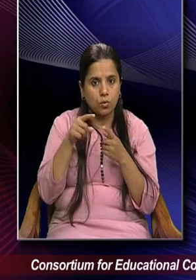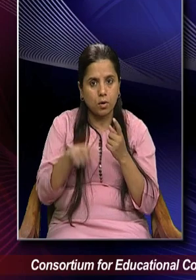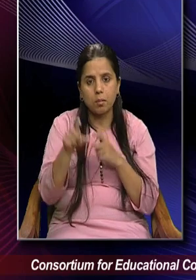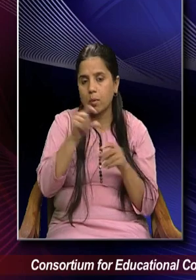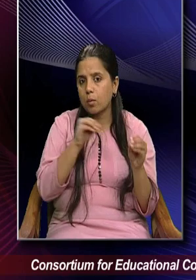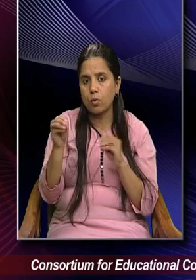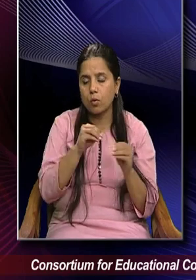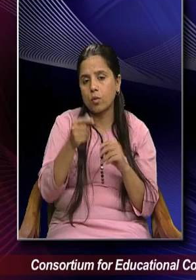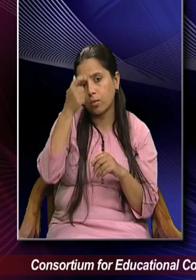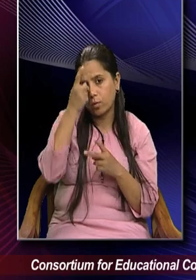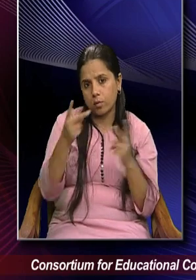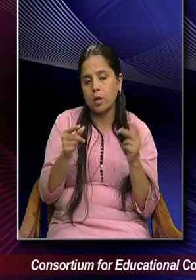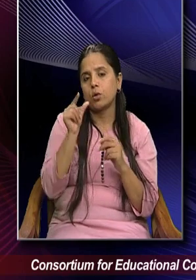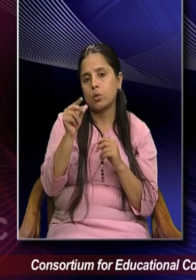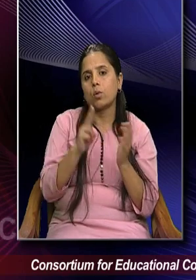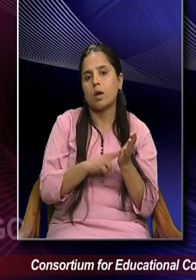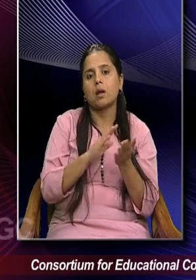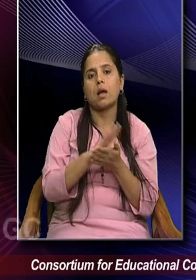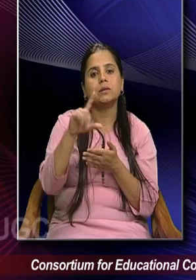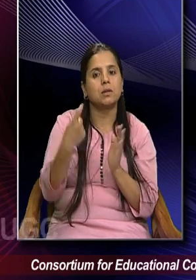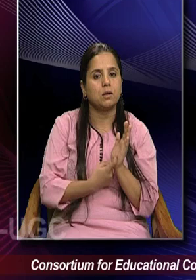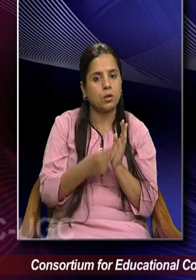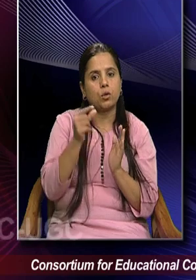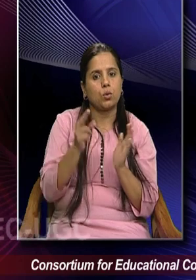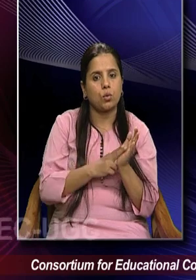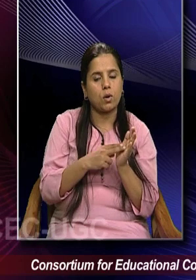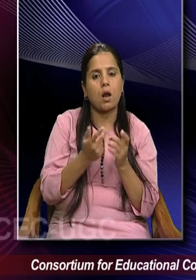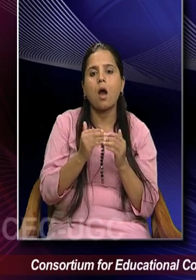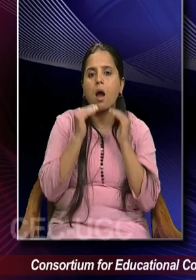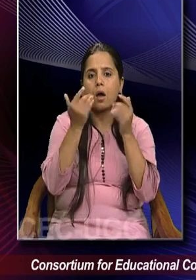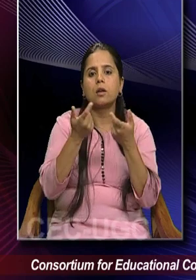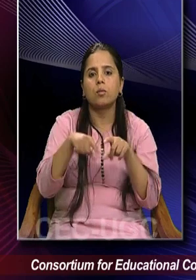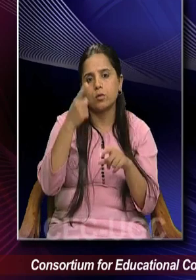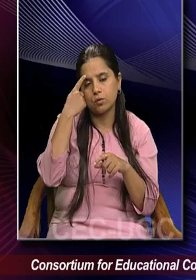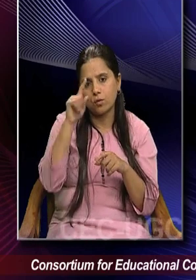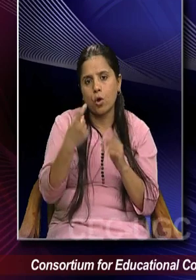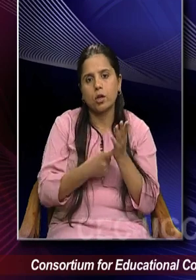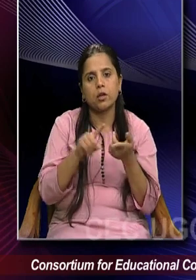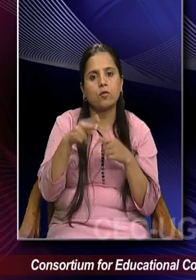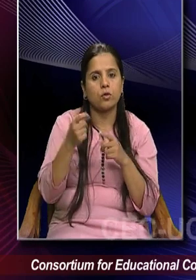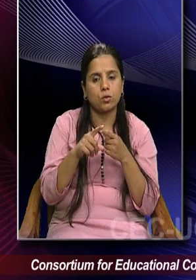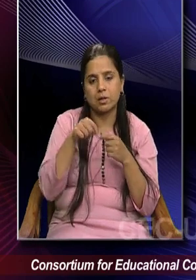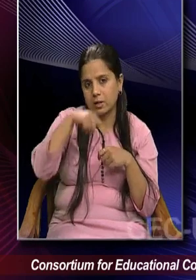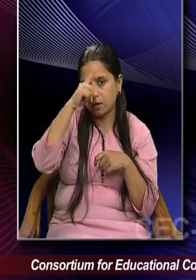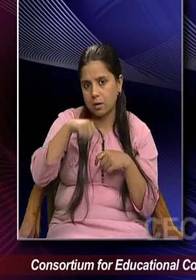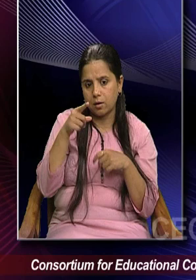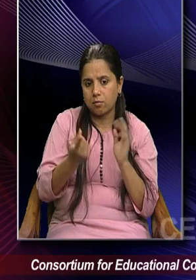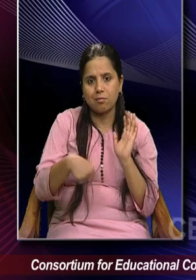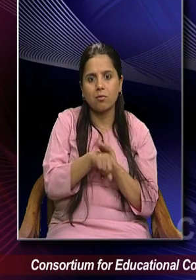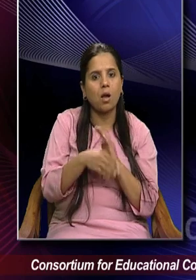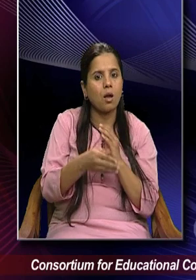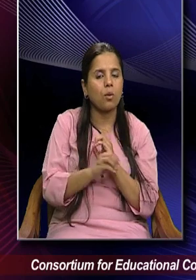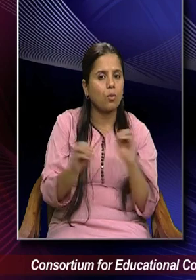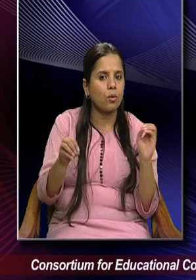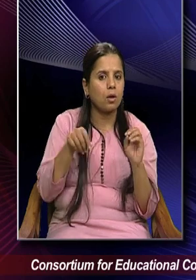issues. UNHCR, United Nations High Commissioner for Refugees. As India is not a signatory of the